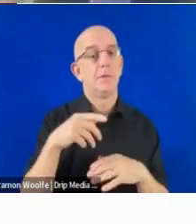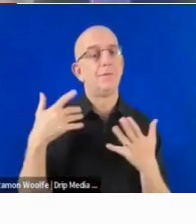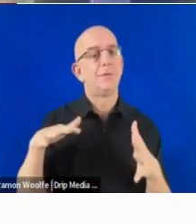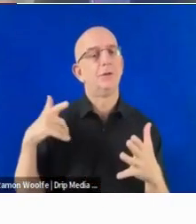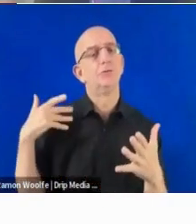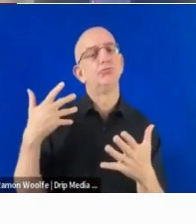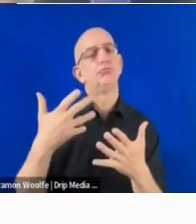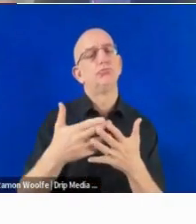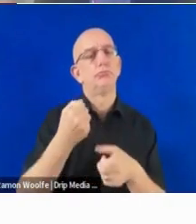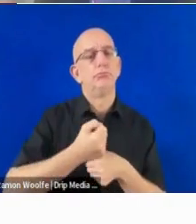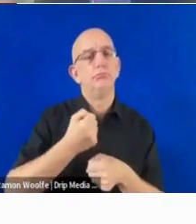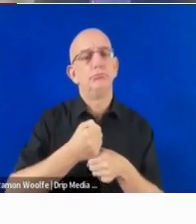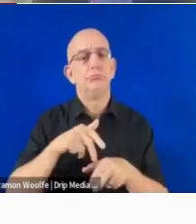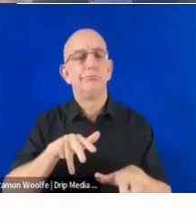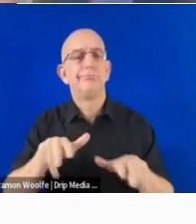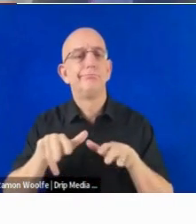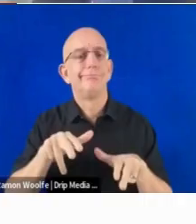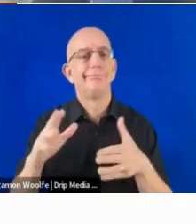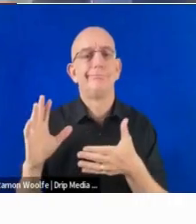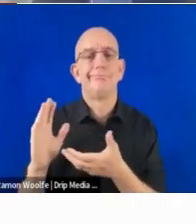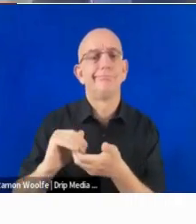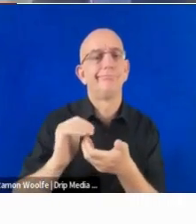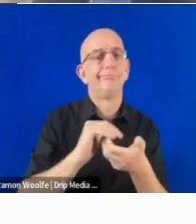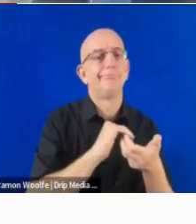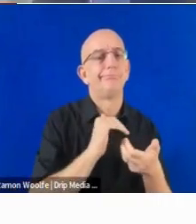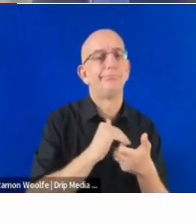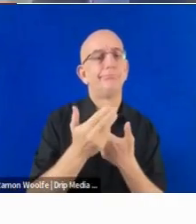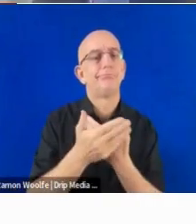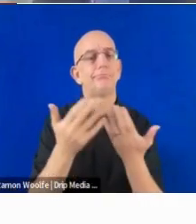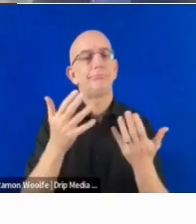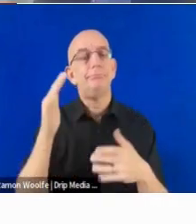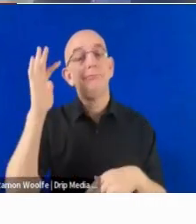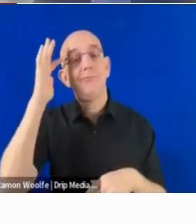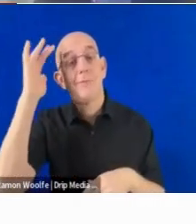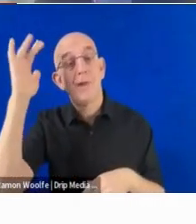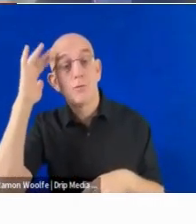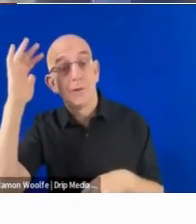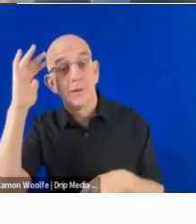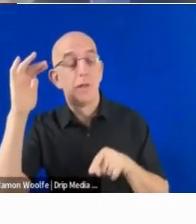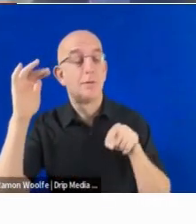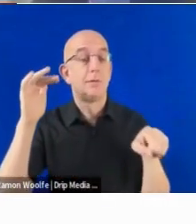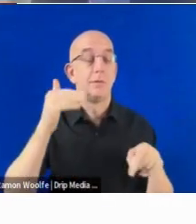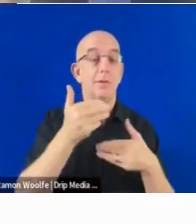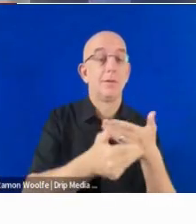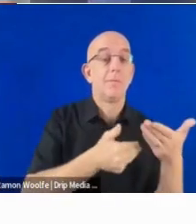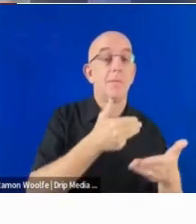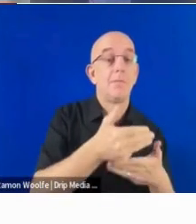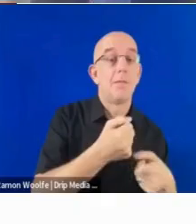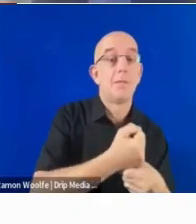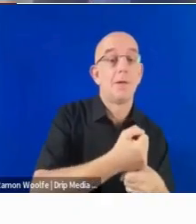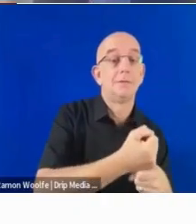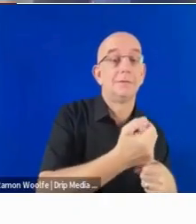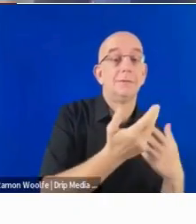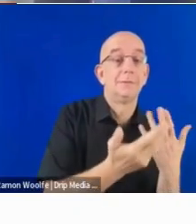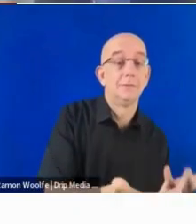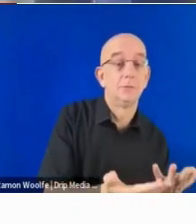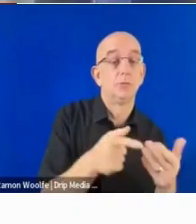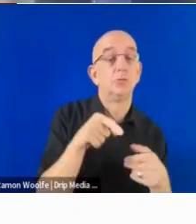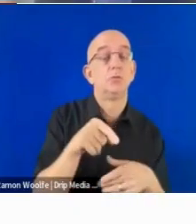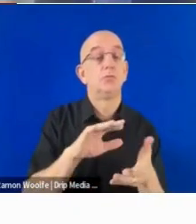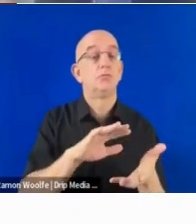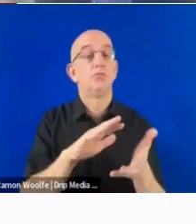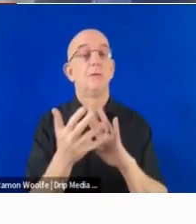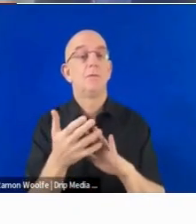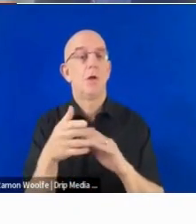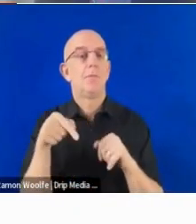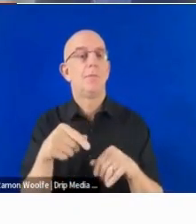a transformational approach, where theory is translated into implementation, and this starts